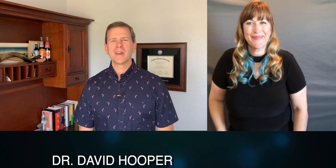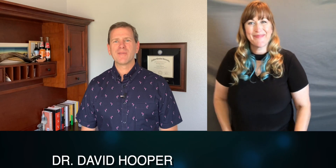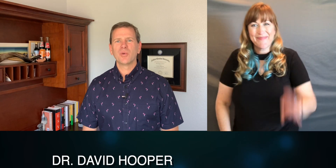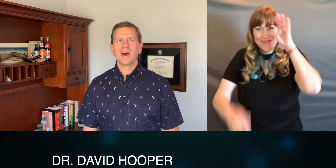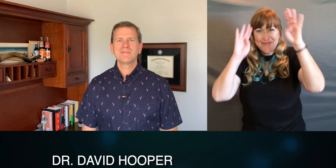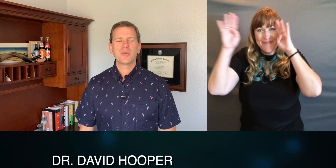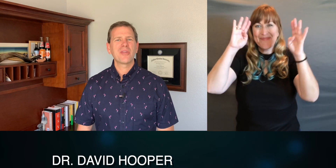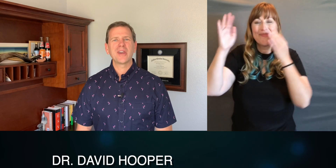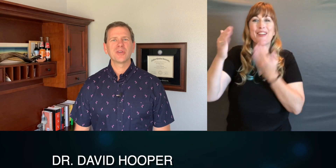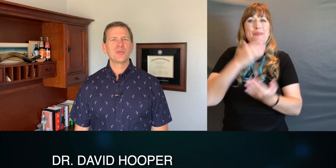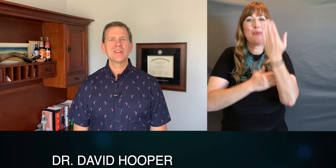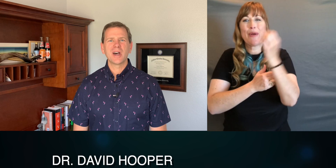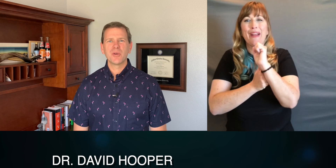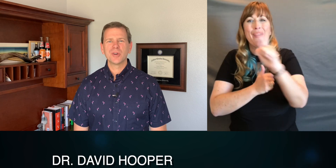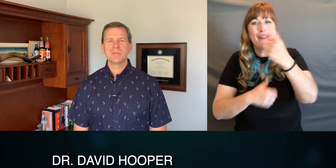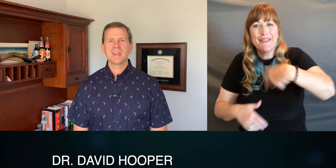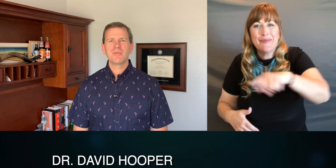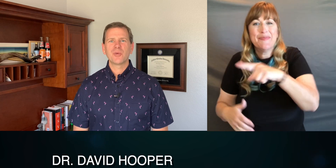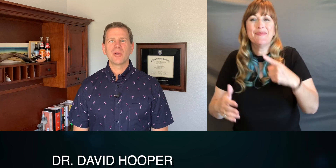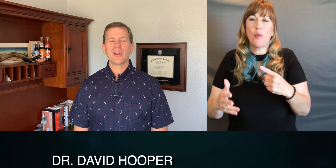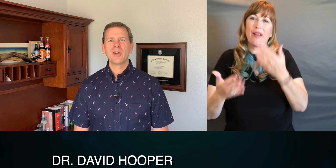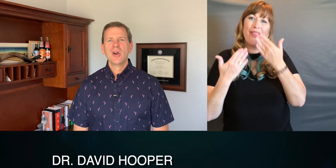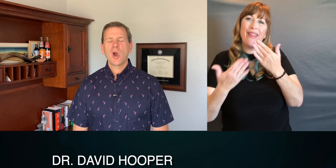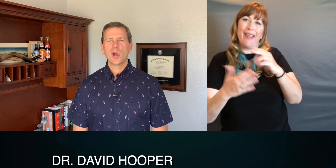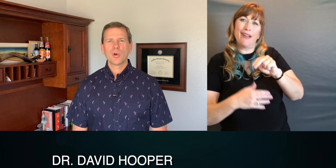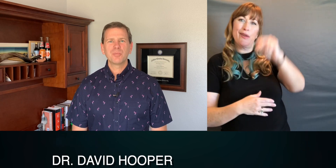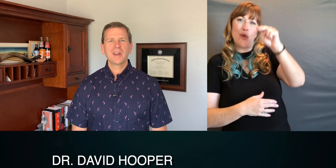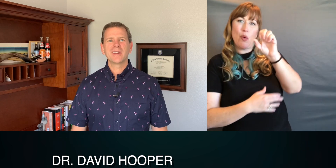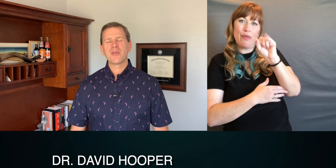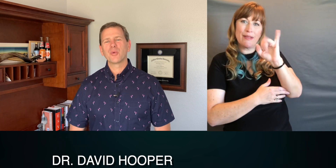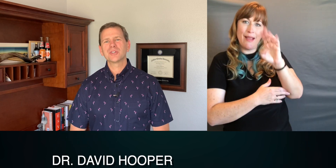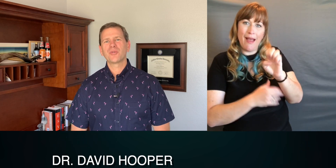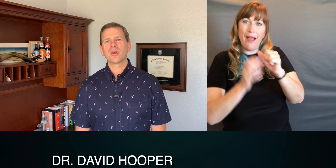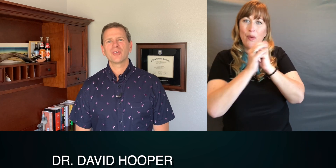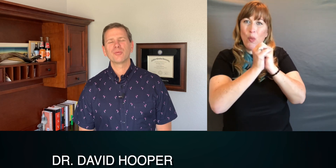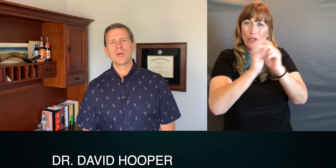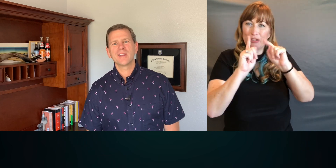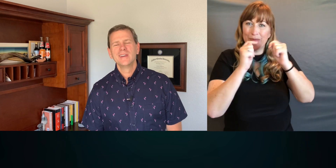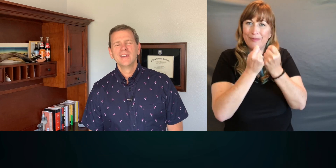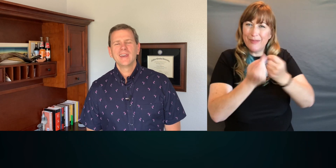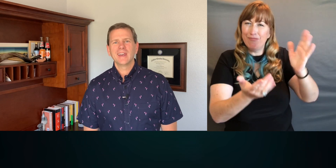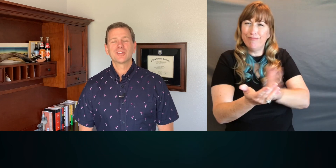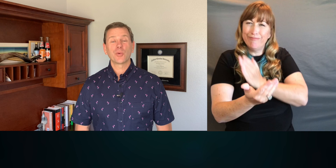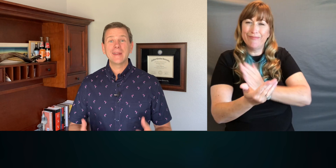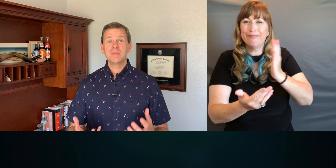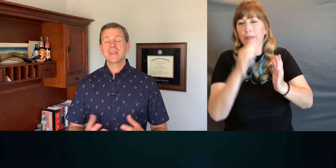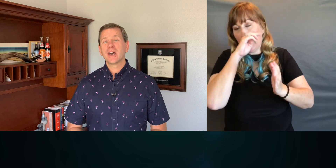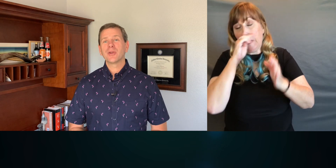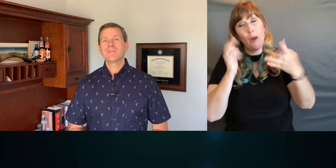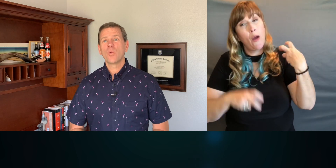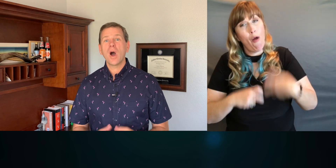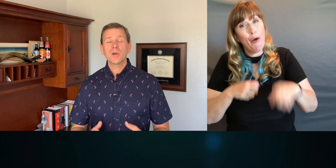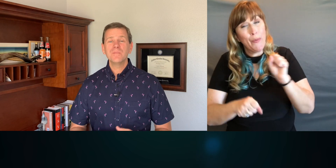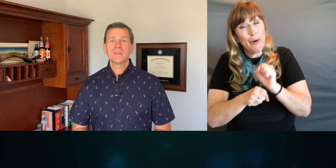Hey, good morning, everyone. I want to thank the Northside worship team for their hard work putting together the worship for us this morning. It's great to be